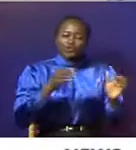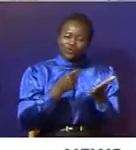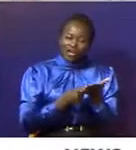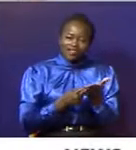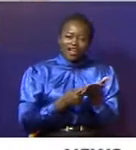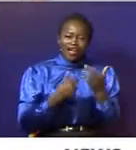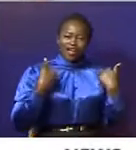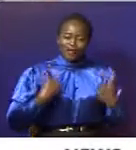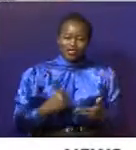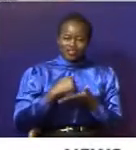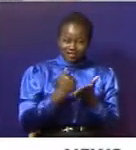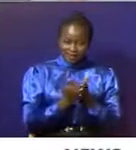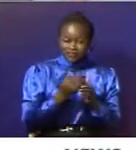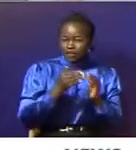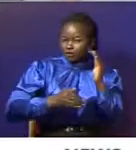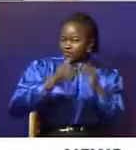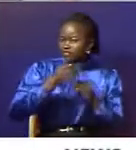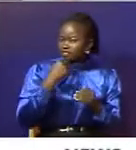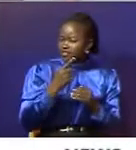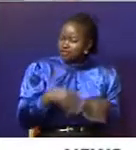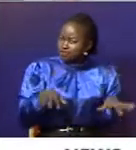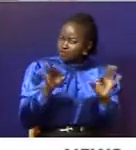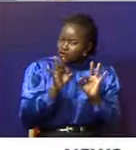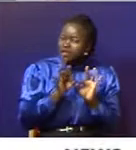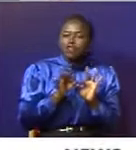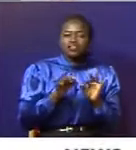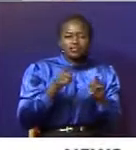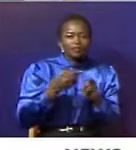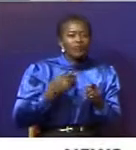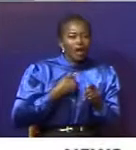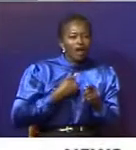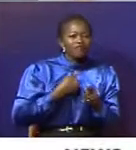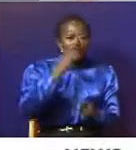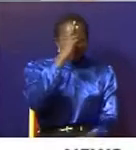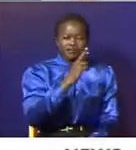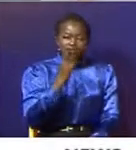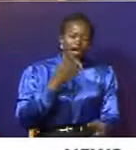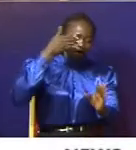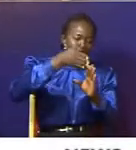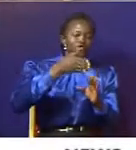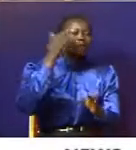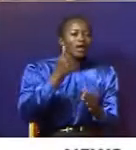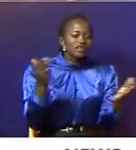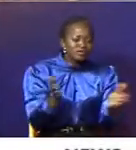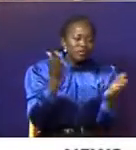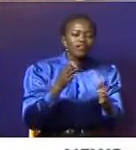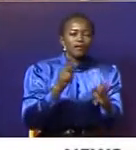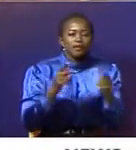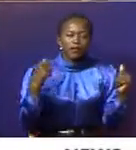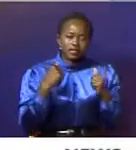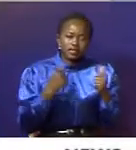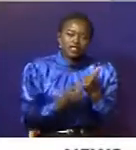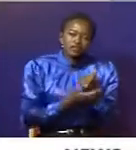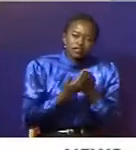sector. Professor Kagimu says there is need to embrace the faith-based approach for continuous quality improvement in patient care for Muslim